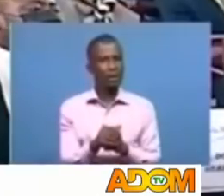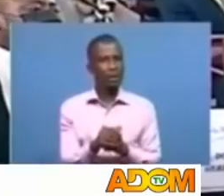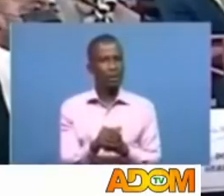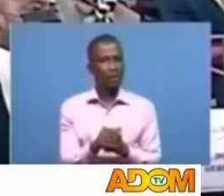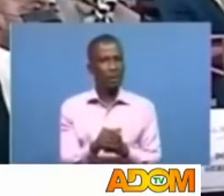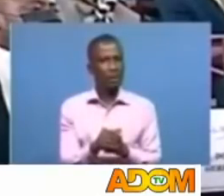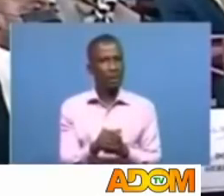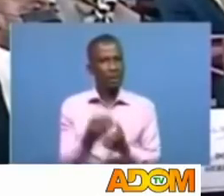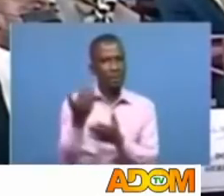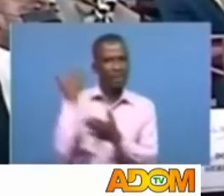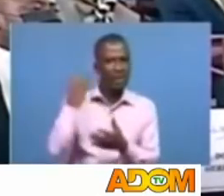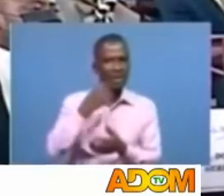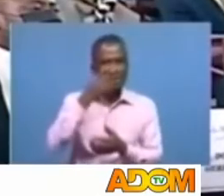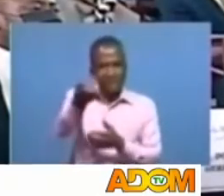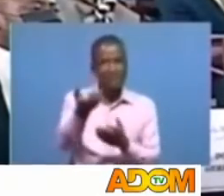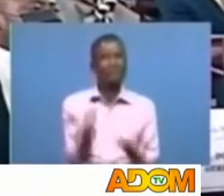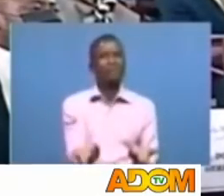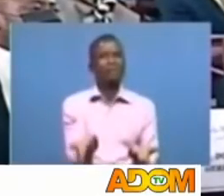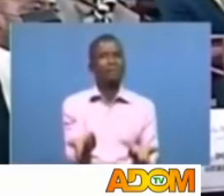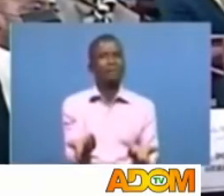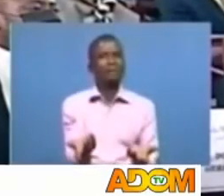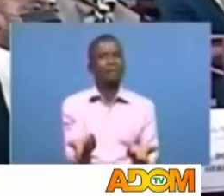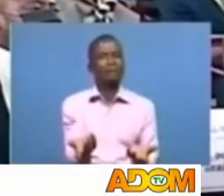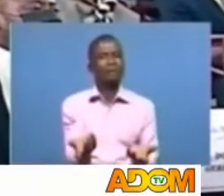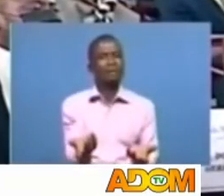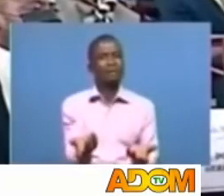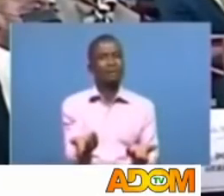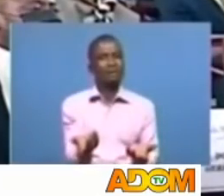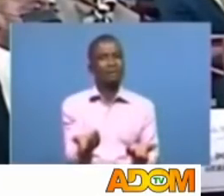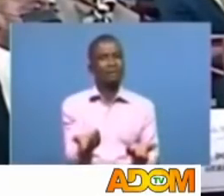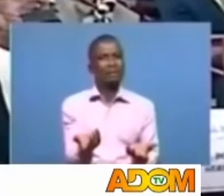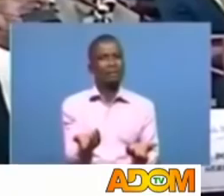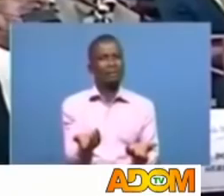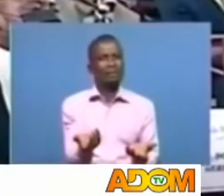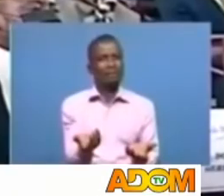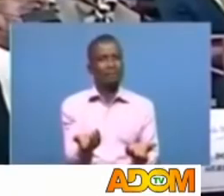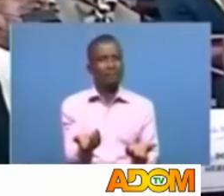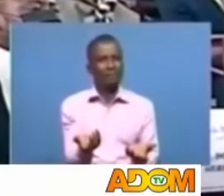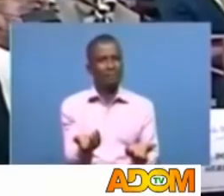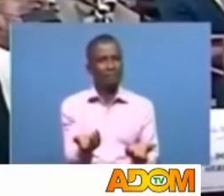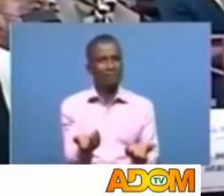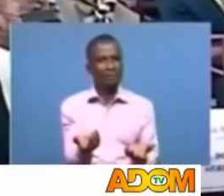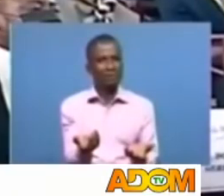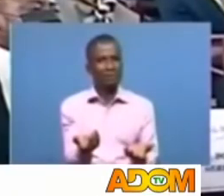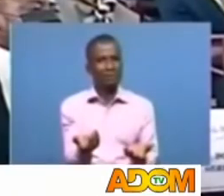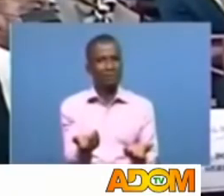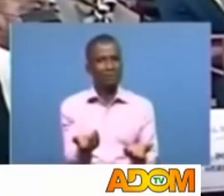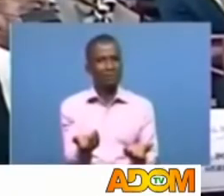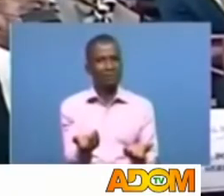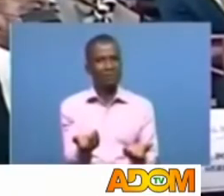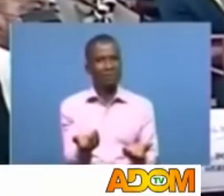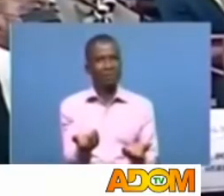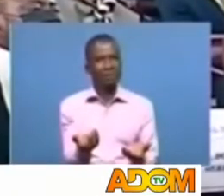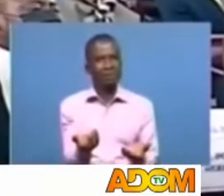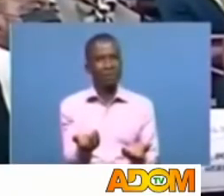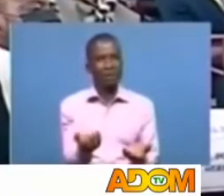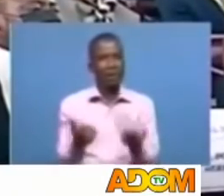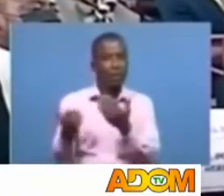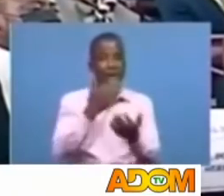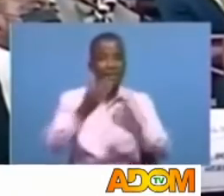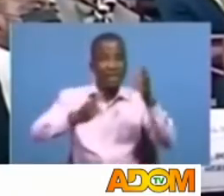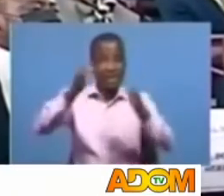to believe that she didn't mean it when she swore those affidavits. We had no reason to believe that anybody in the